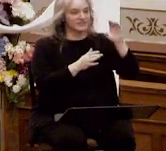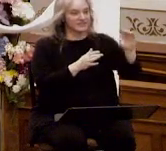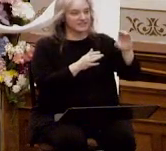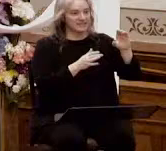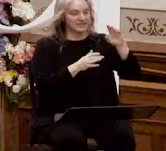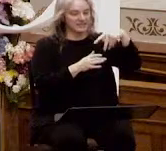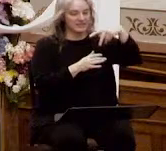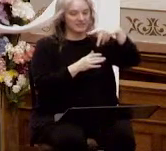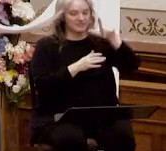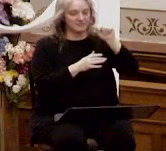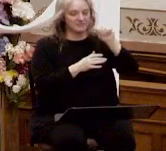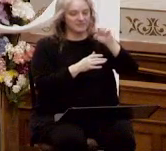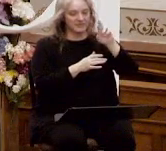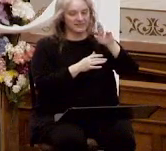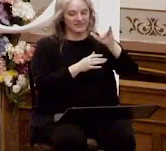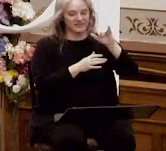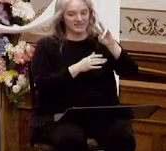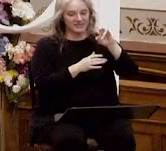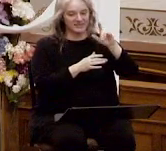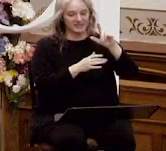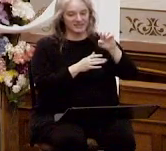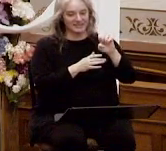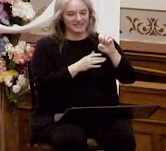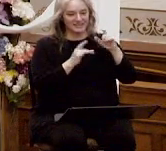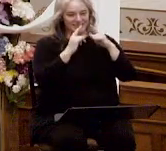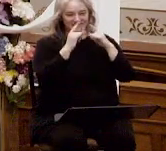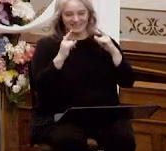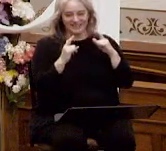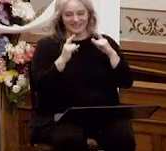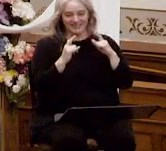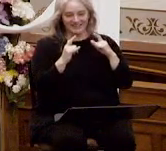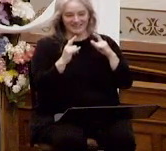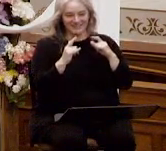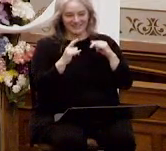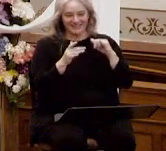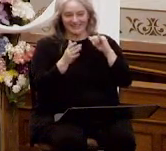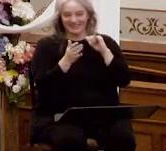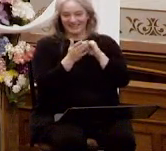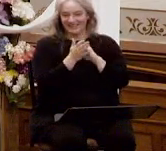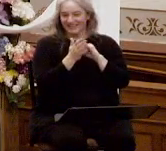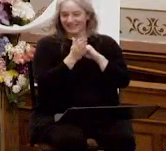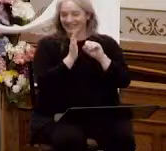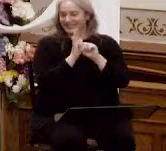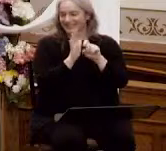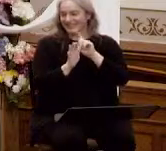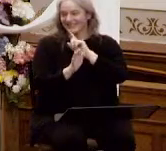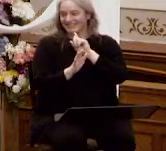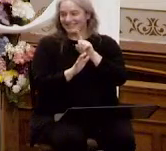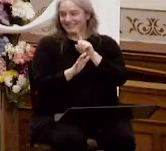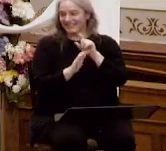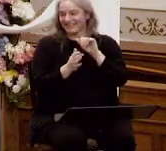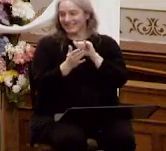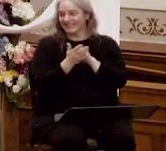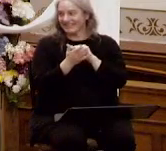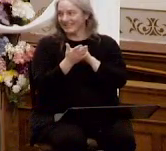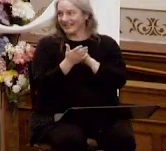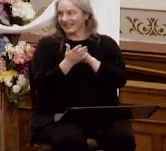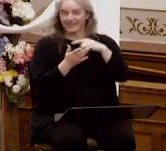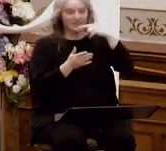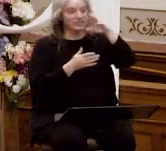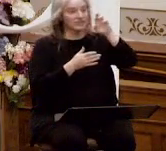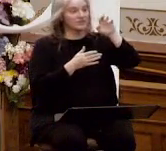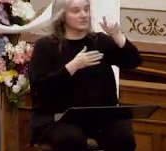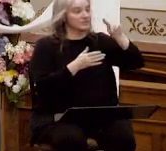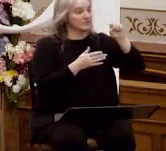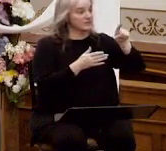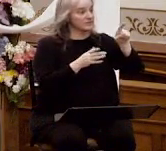Camp. That's the sign, that side of the sign, United Church of Christ, Placerville Camp, is the sign that greets you as